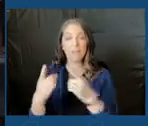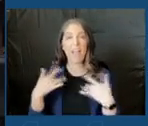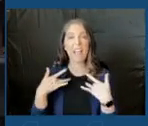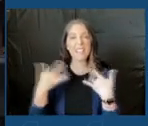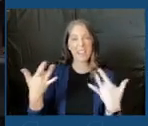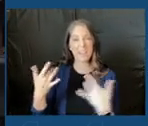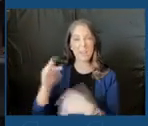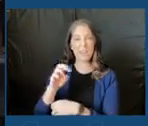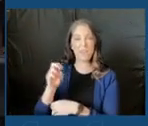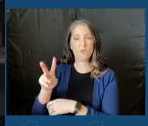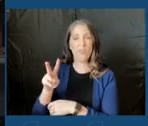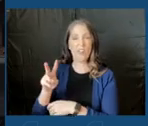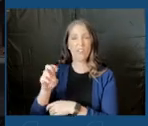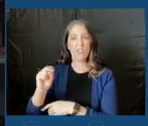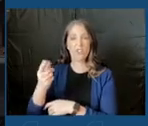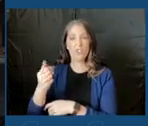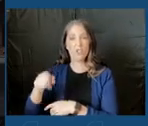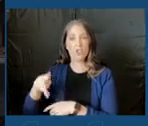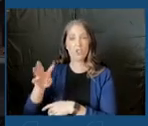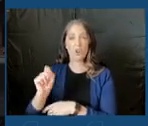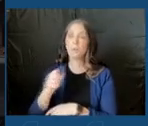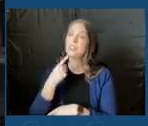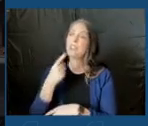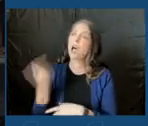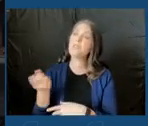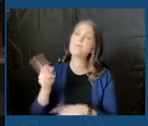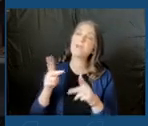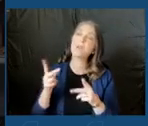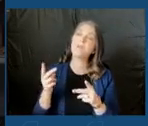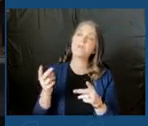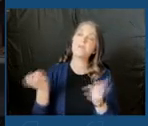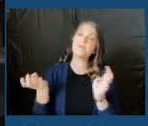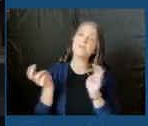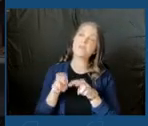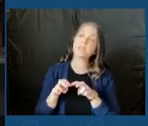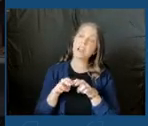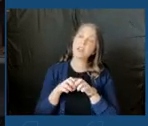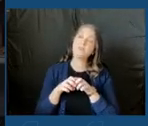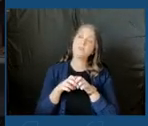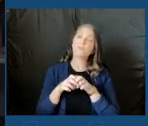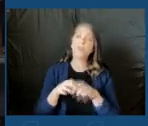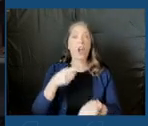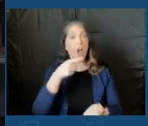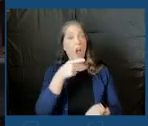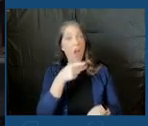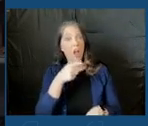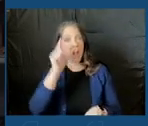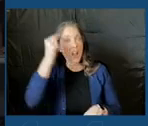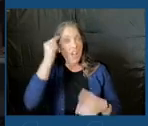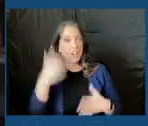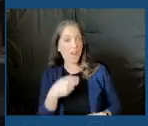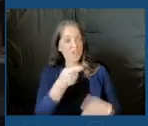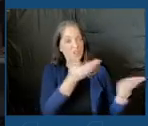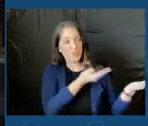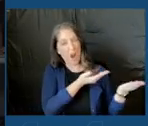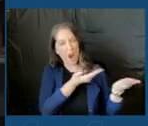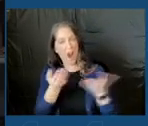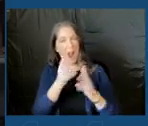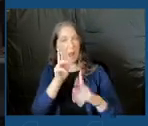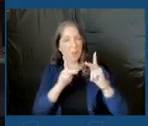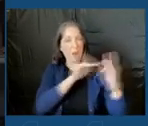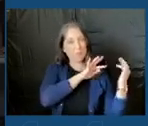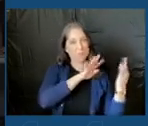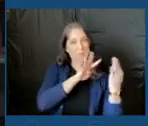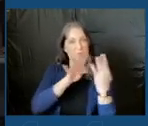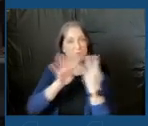to it, people kind of sit back, they bring 1 or 2 folks. She brought the whole second floor with her. And then she had a list after we said